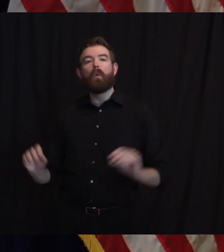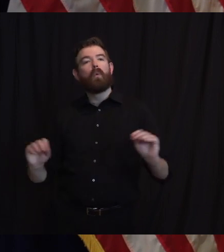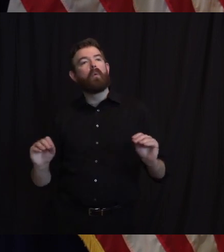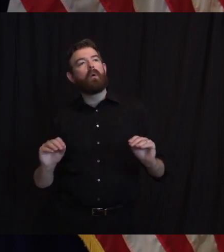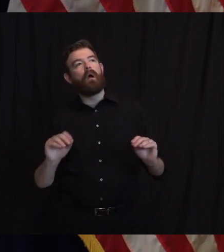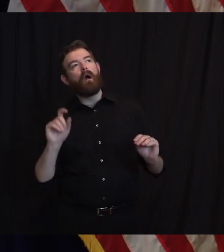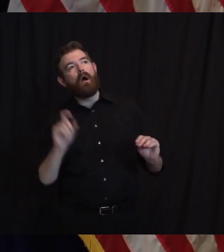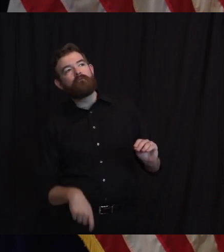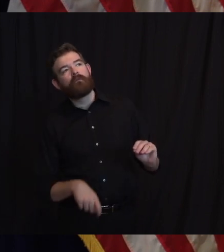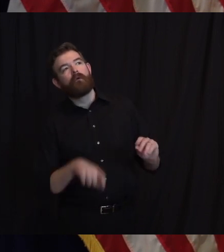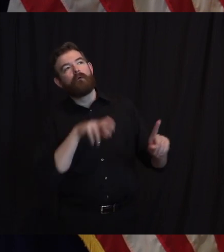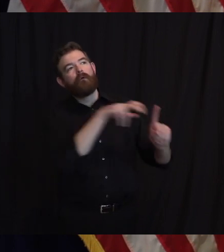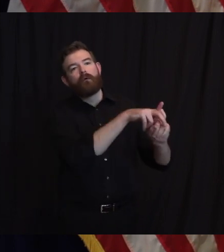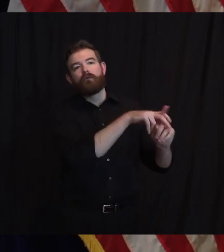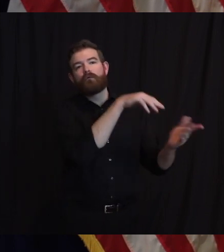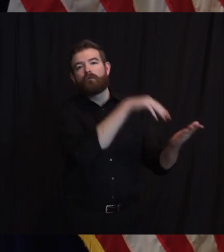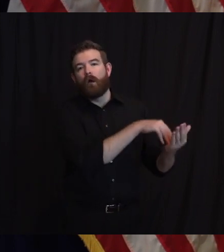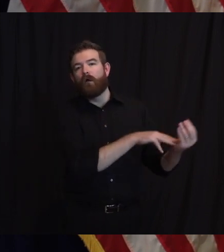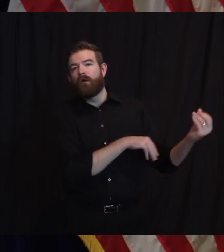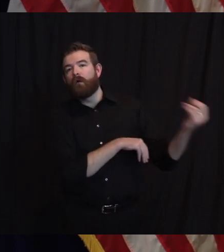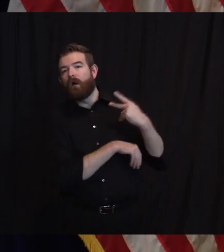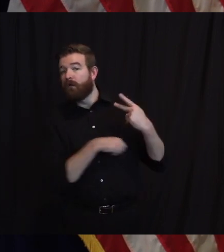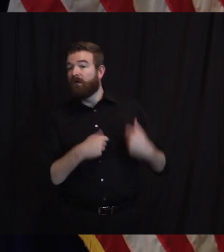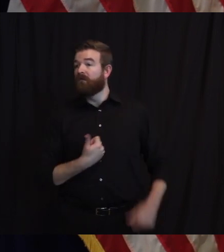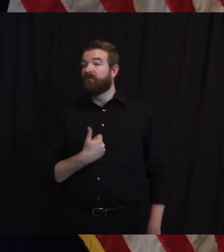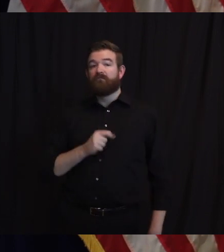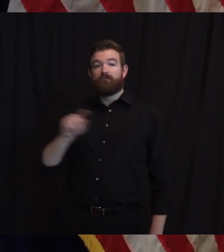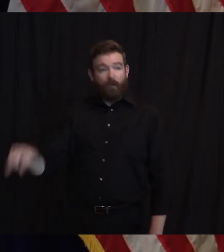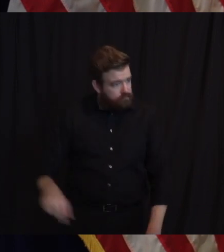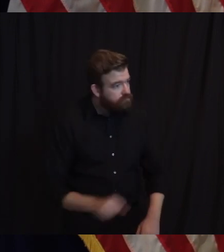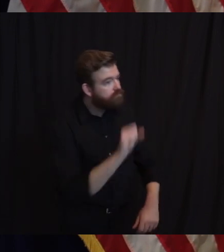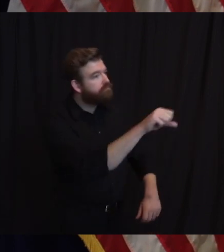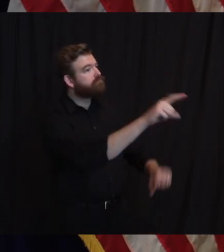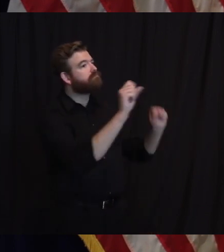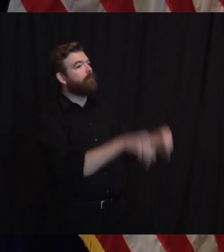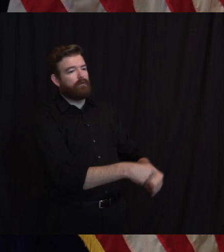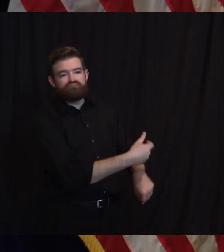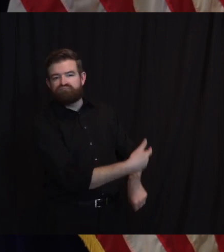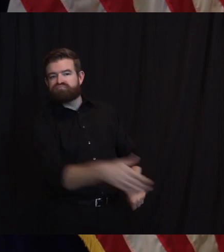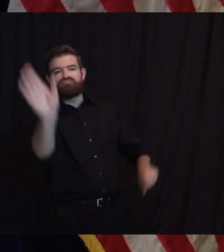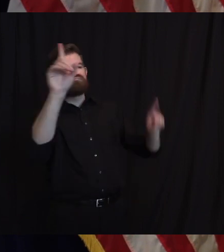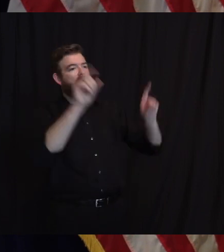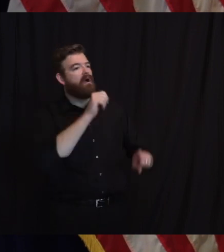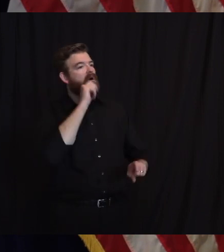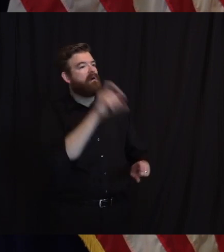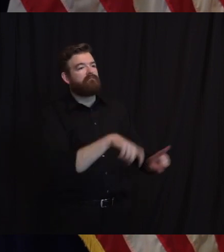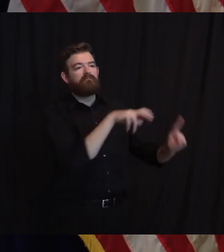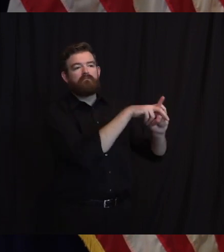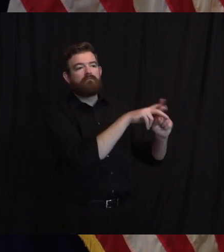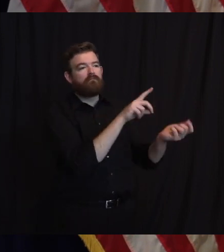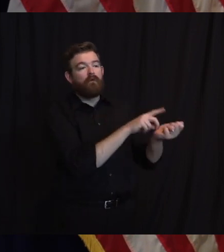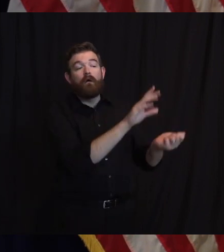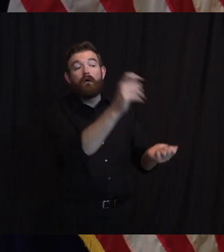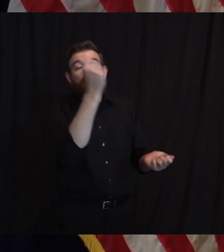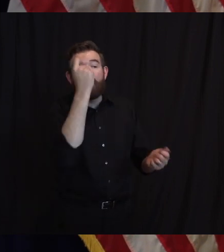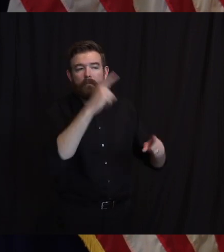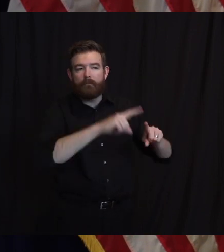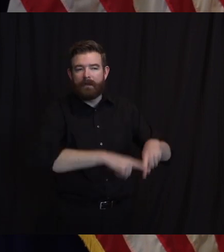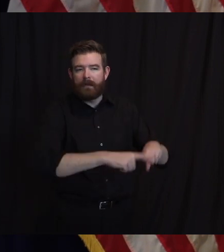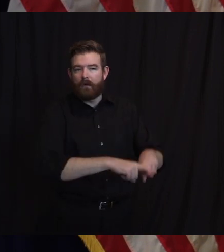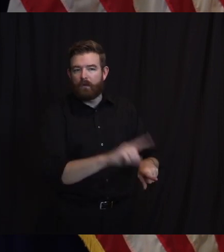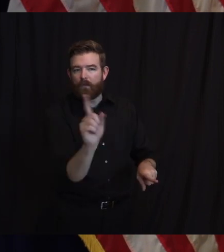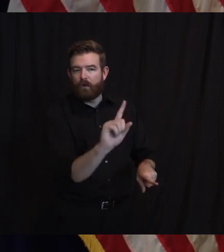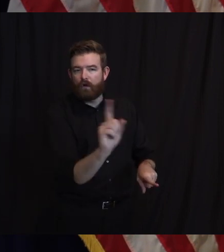walk up and get tested? The answer is yes. Depends on where you go, but the answer is yes. And the tests are free? Tests are covered